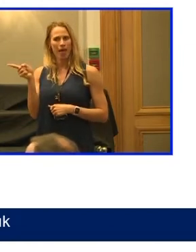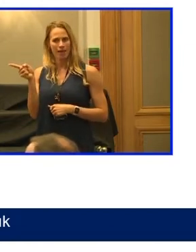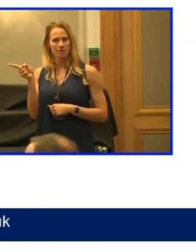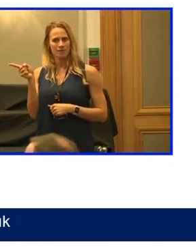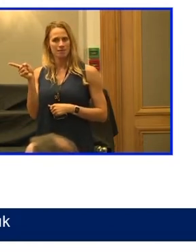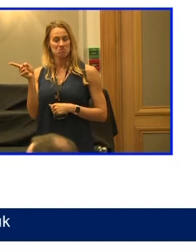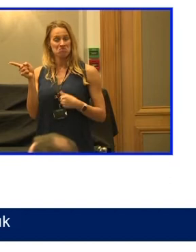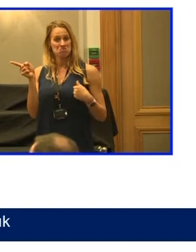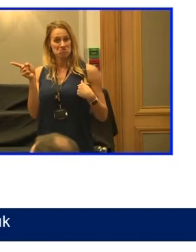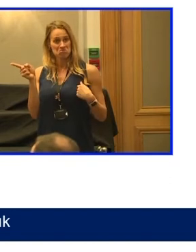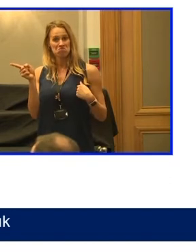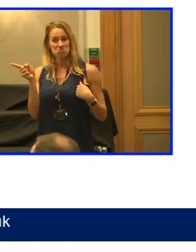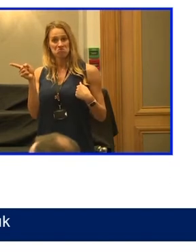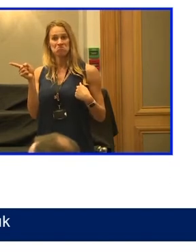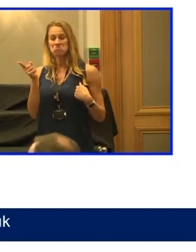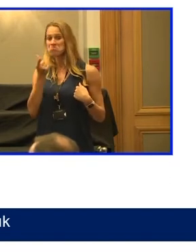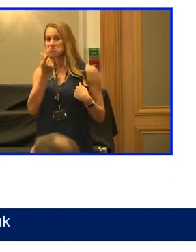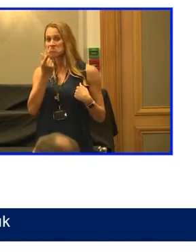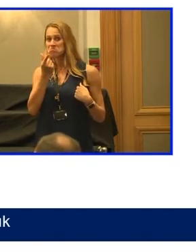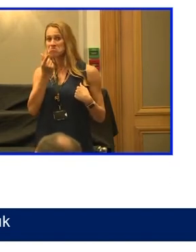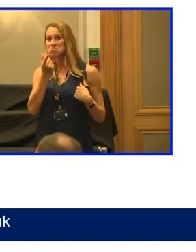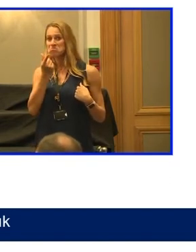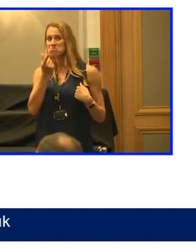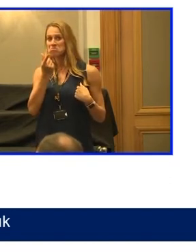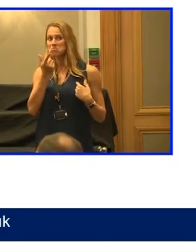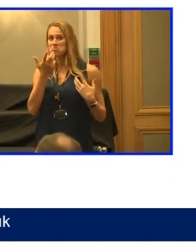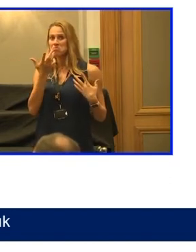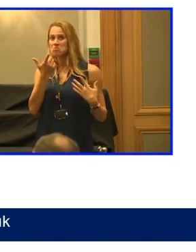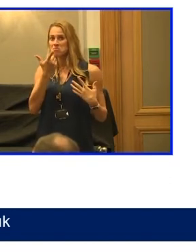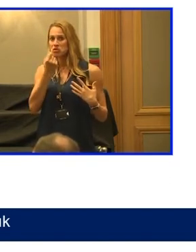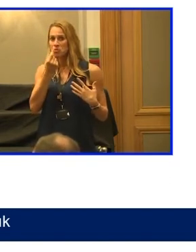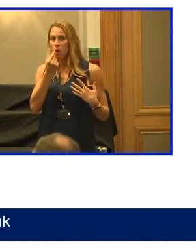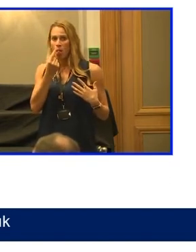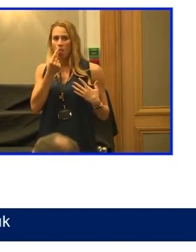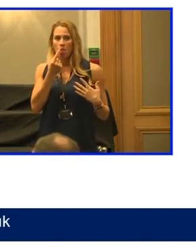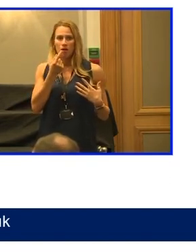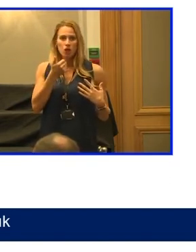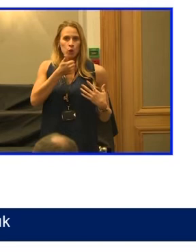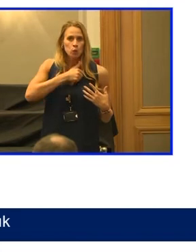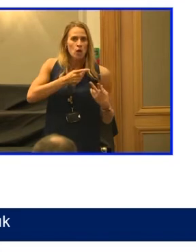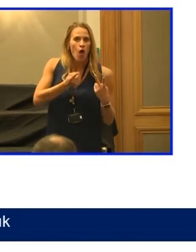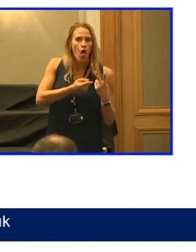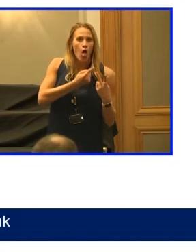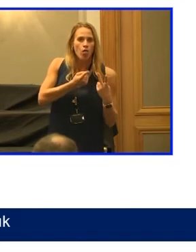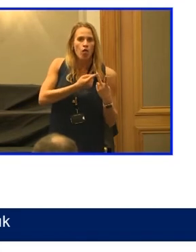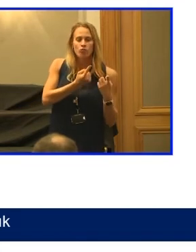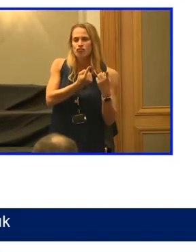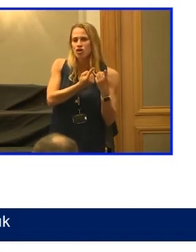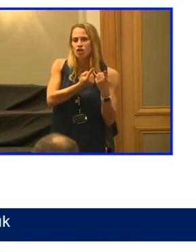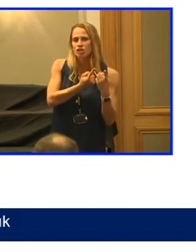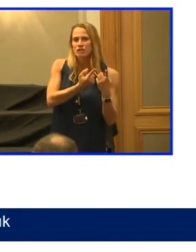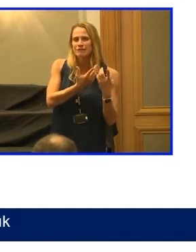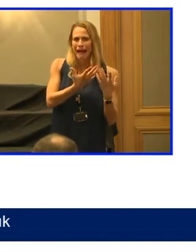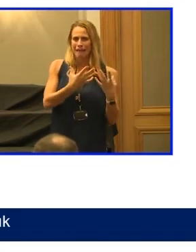for what I needed. I was always thought I had to use the other product, yes, which has got it already built